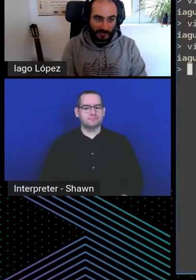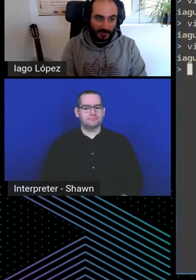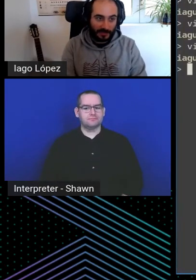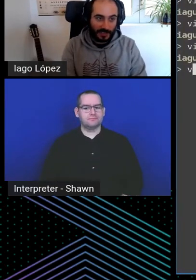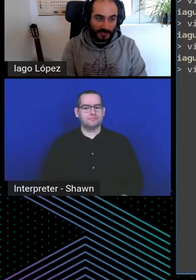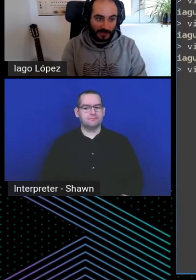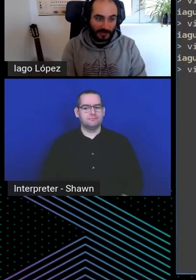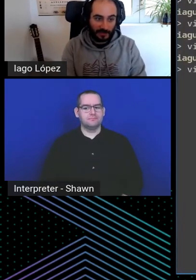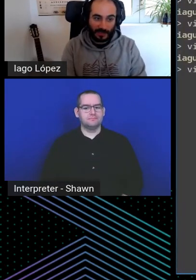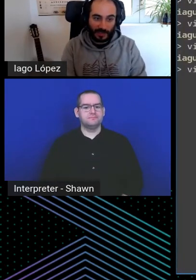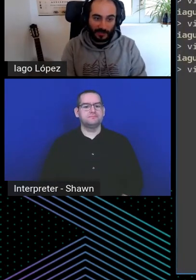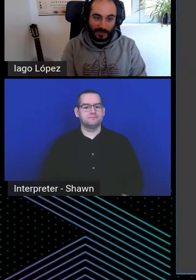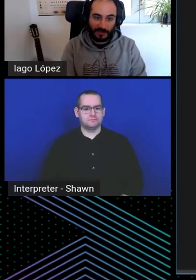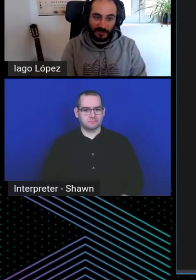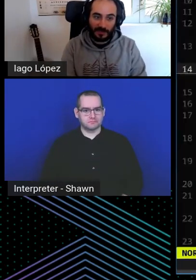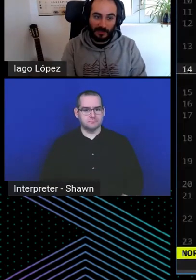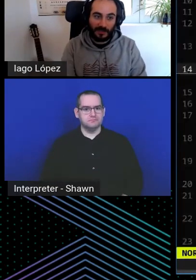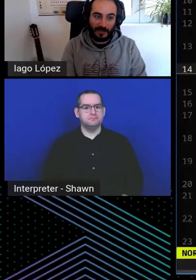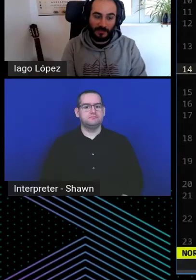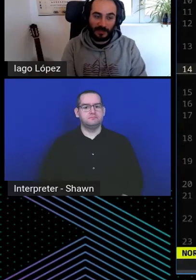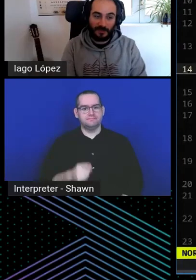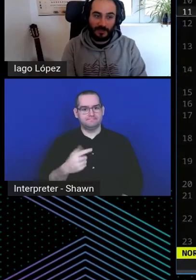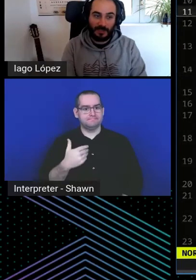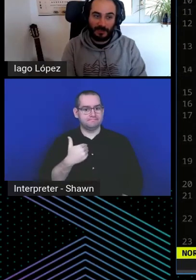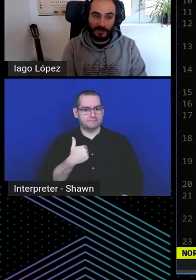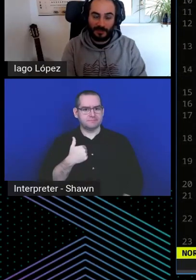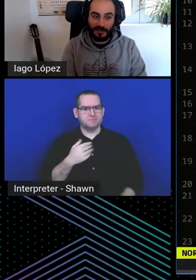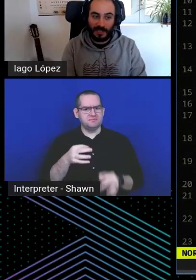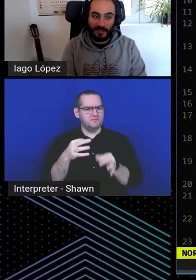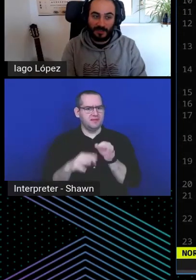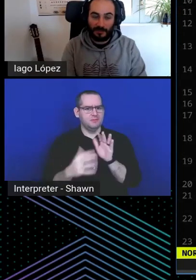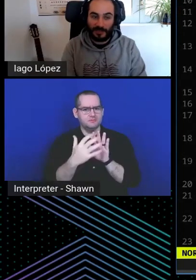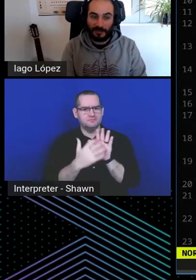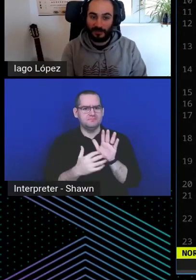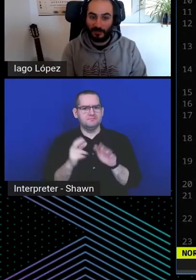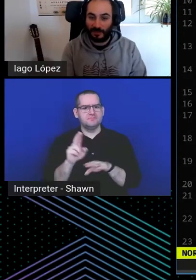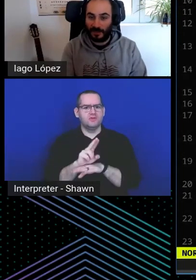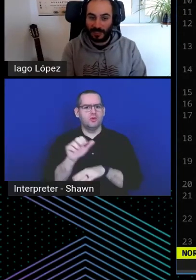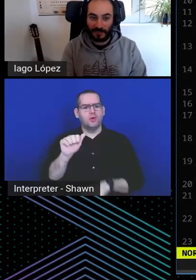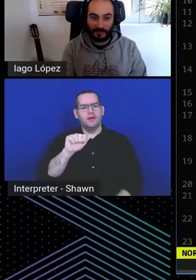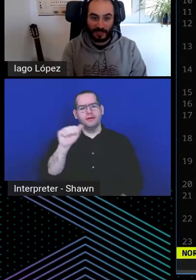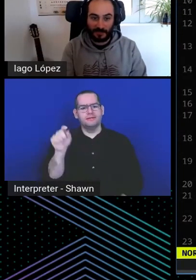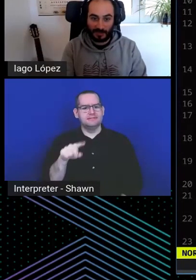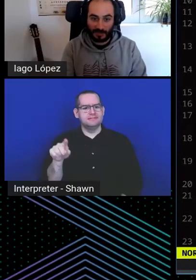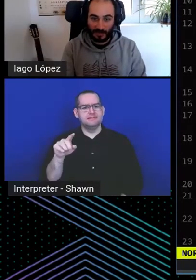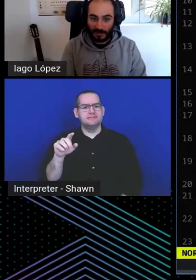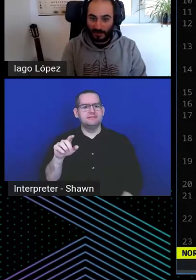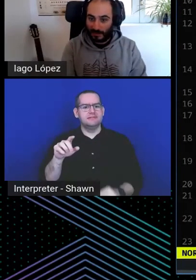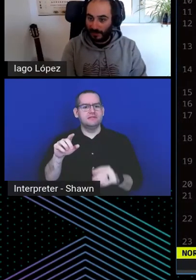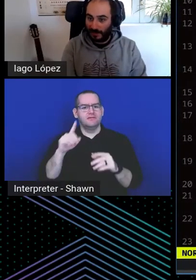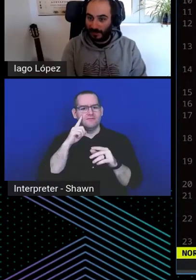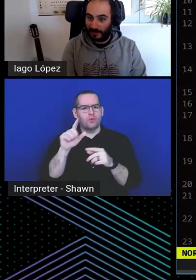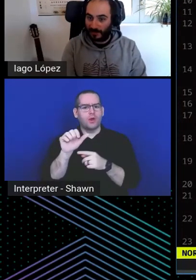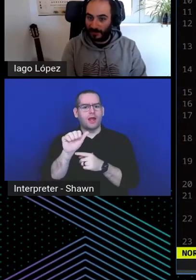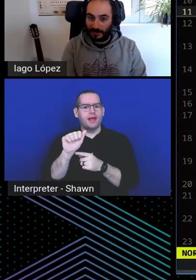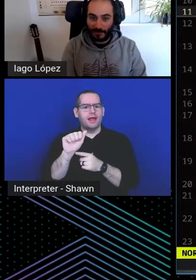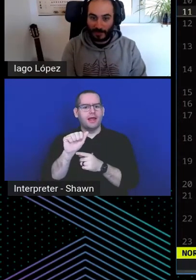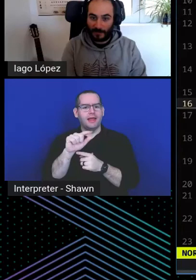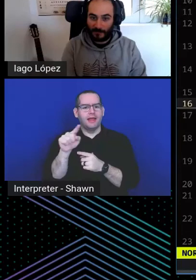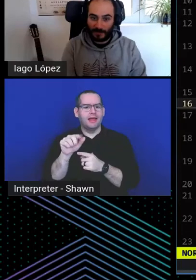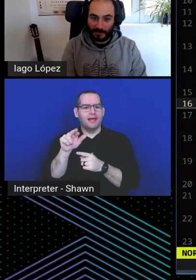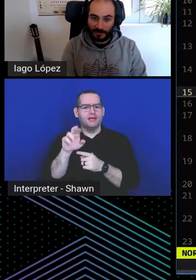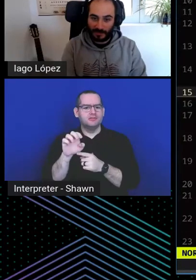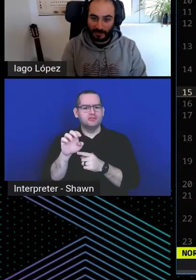And yeah, after that, I have this simple script that just uses the AZ commands to deploy Azure VMs. And